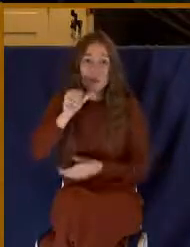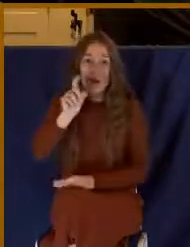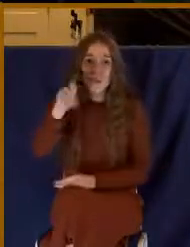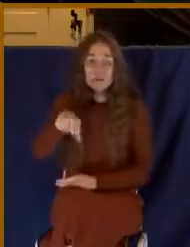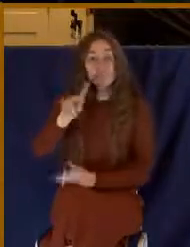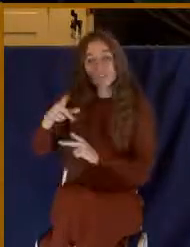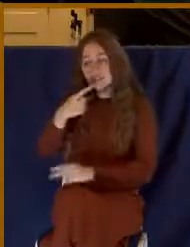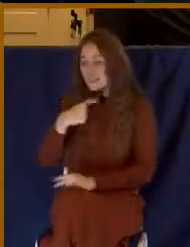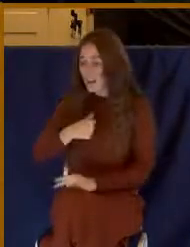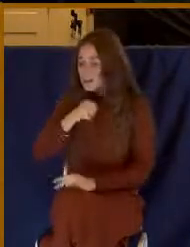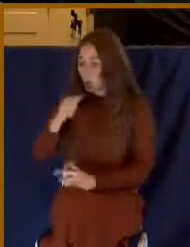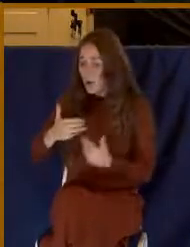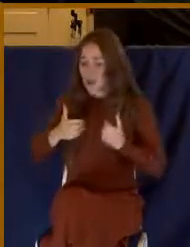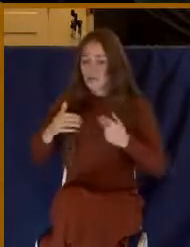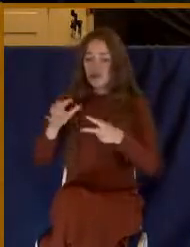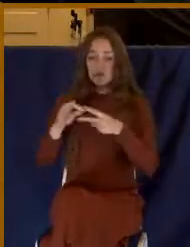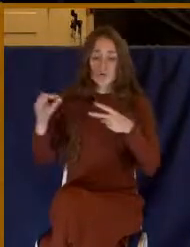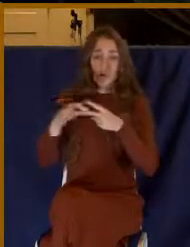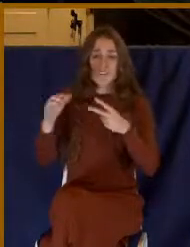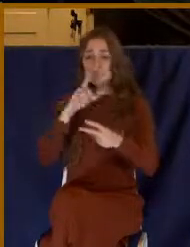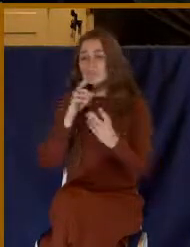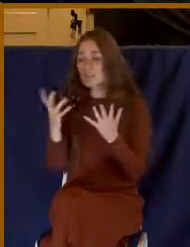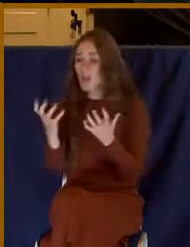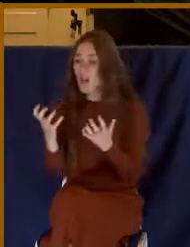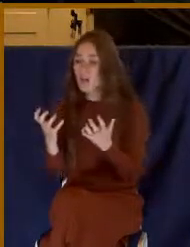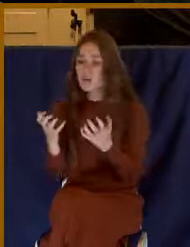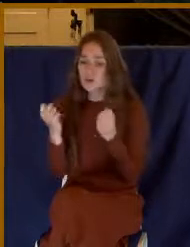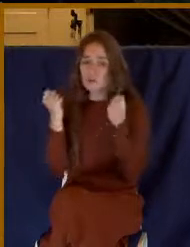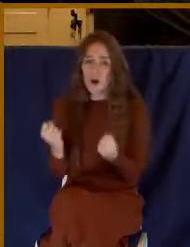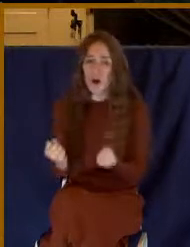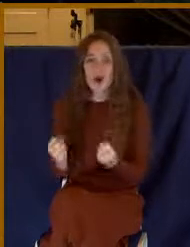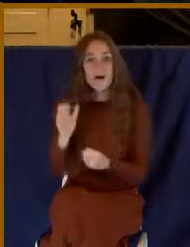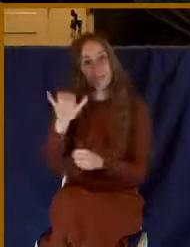I mean, the desire in me was so strong. No, that's the sin nature. You don't have to listen.